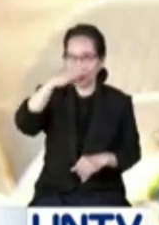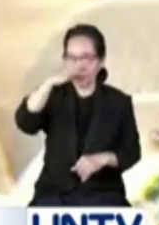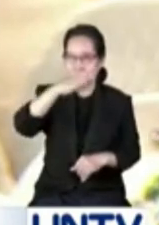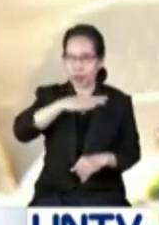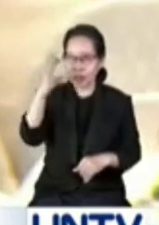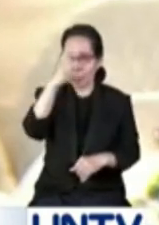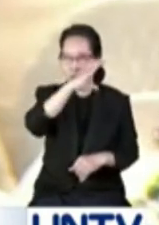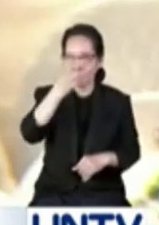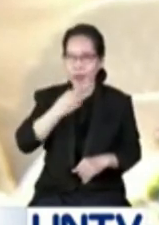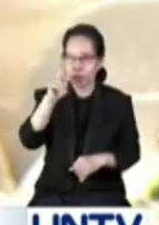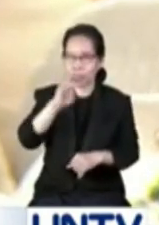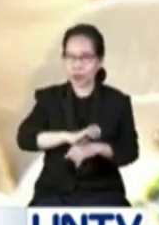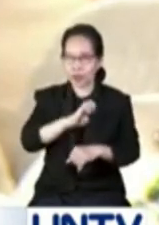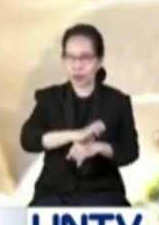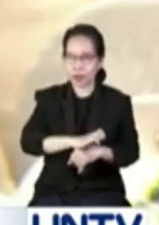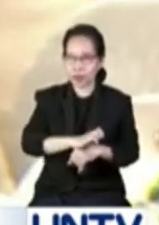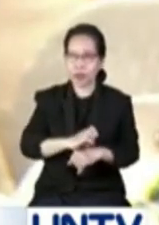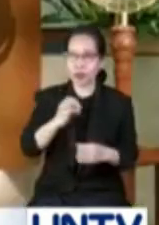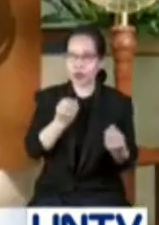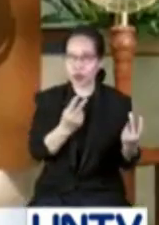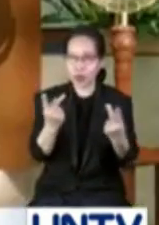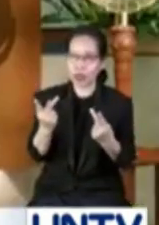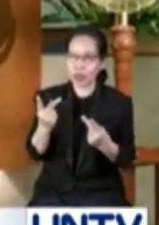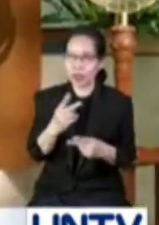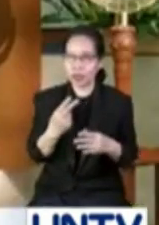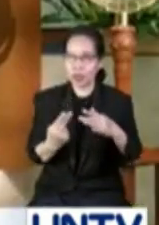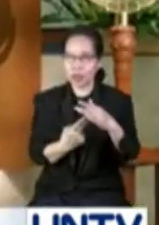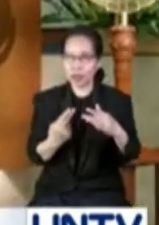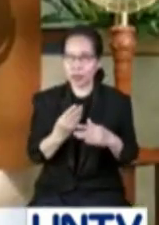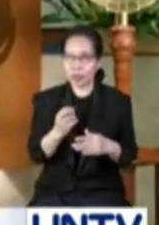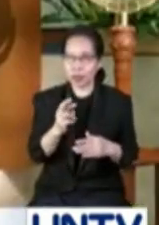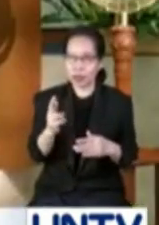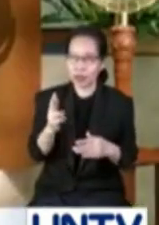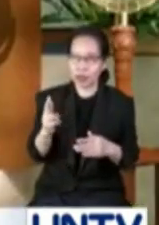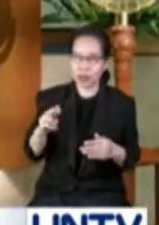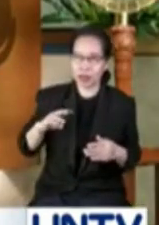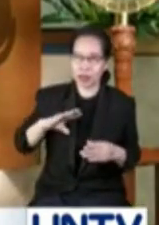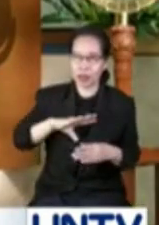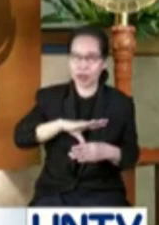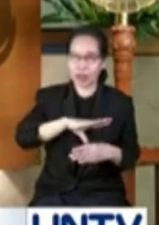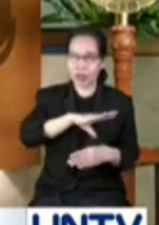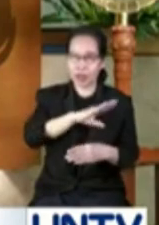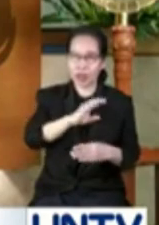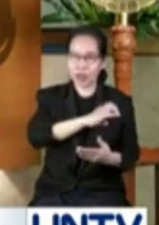employment opportunities. Under the banner of our fast-growing economy, we